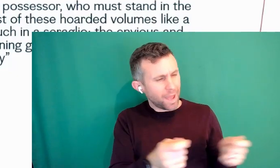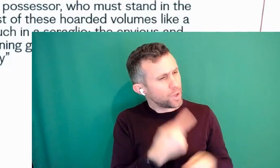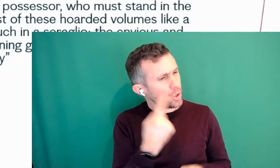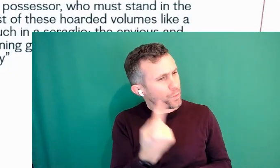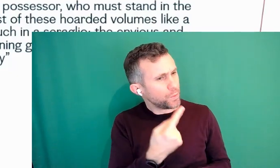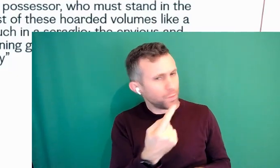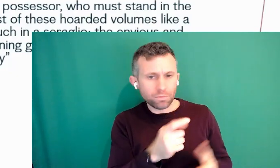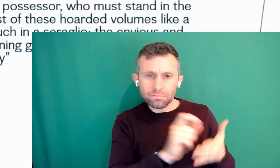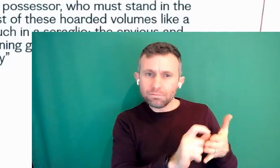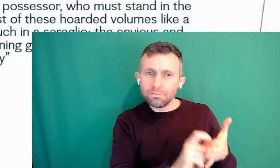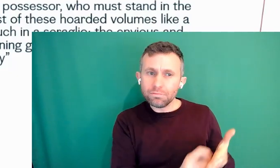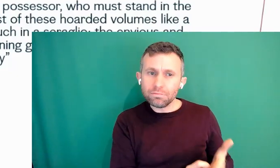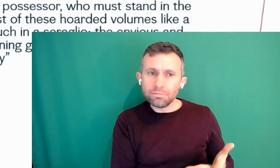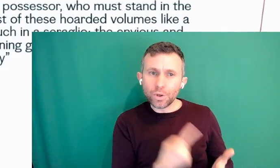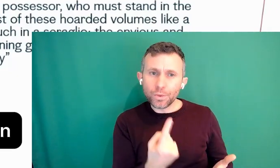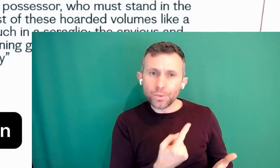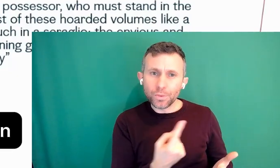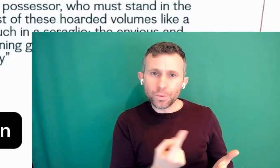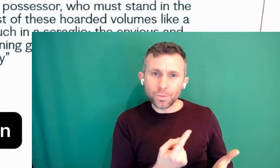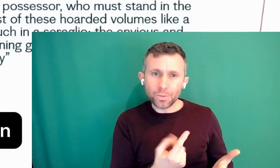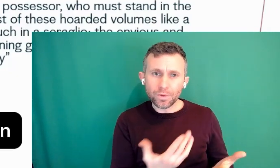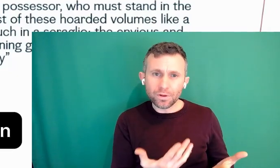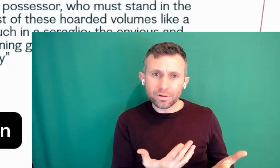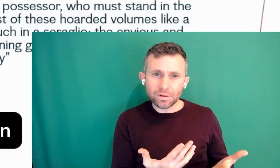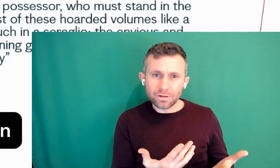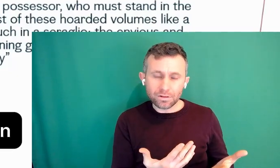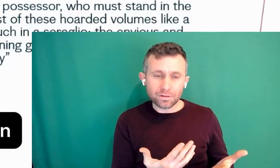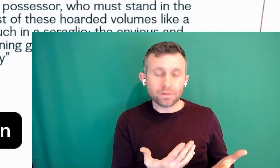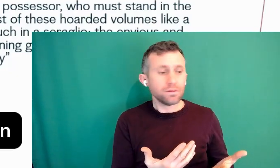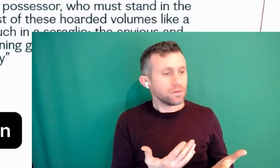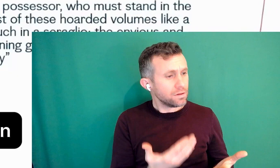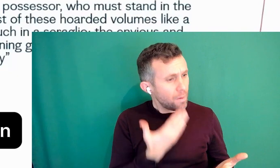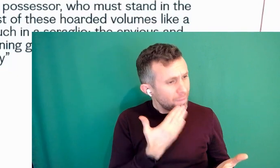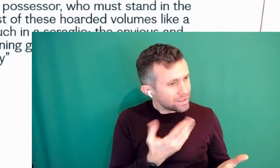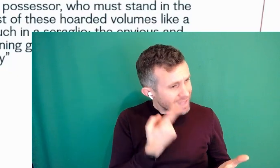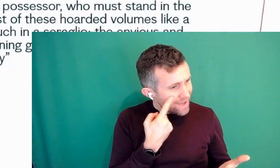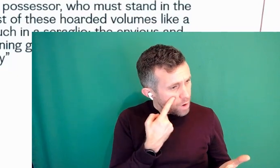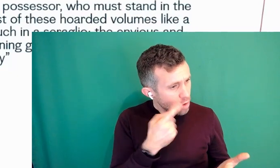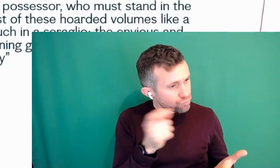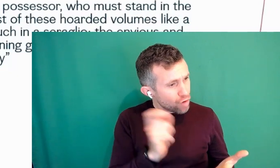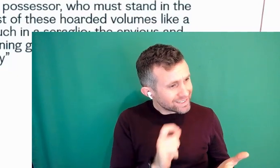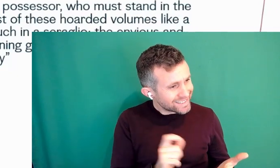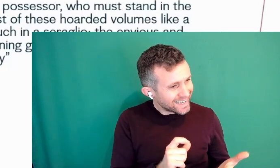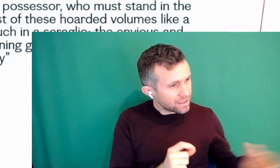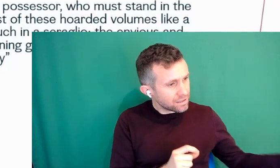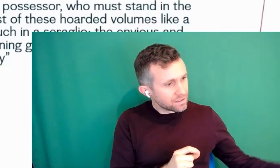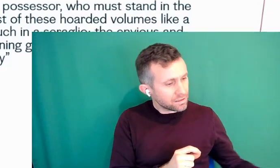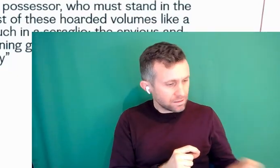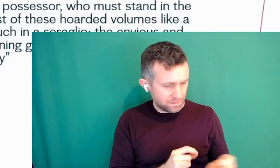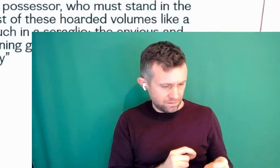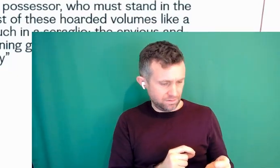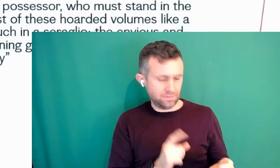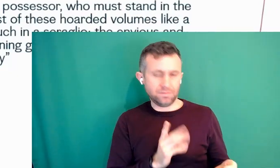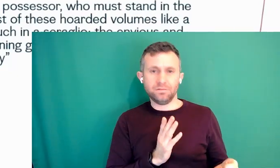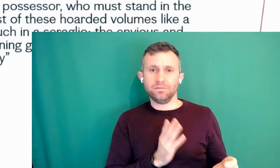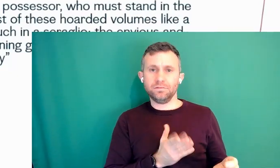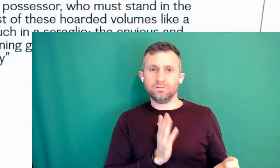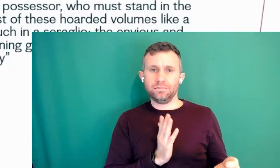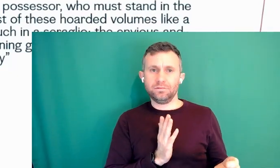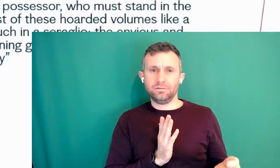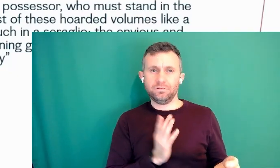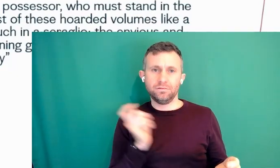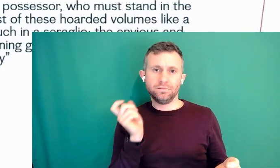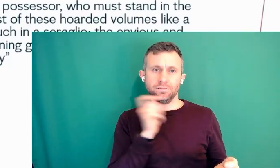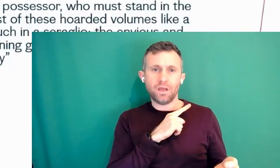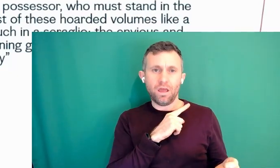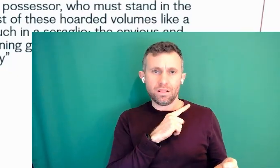museum. Soane did leave money for all of his grandchildren, including George's, but the only